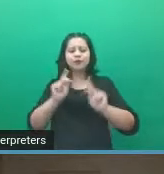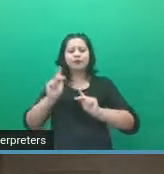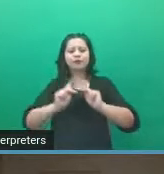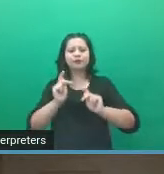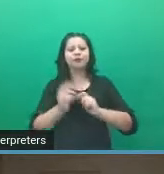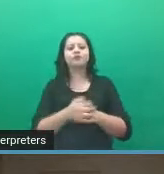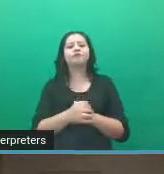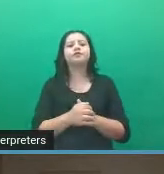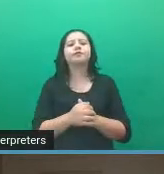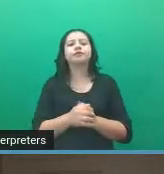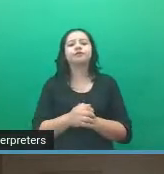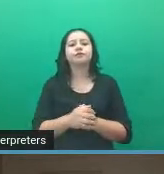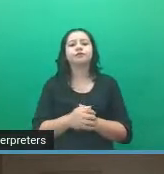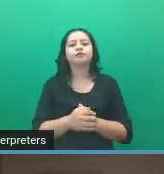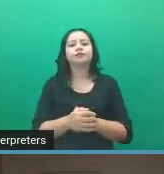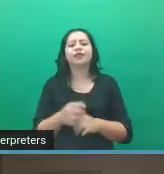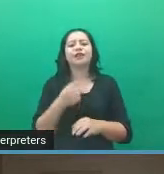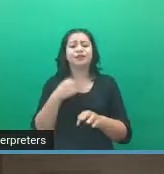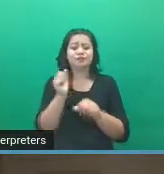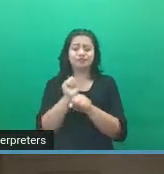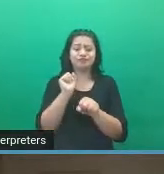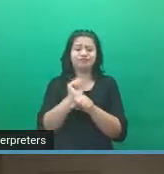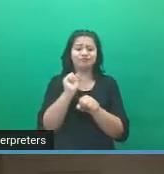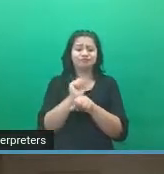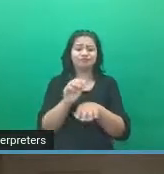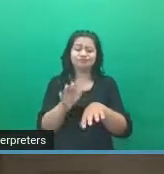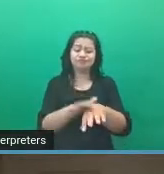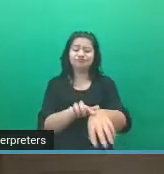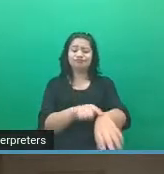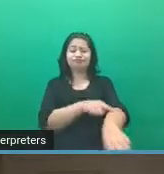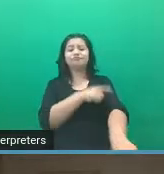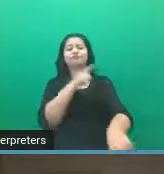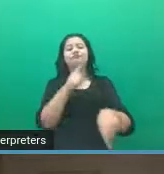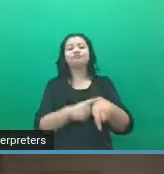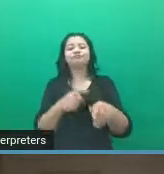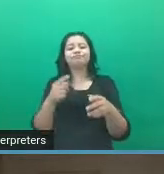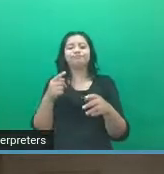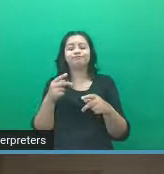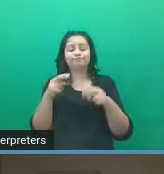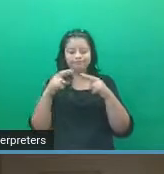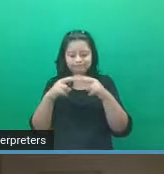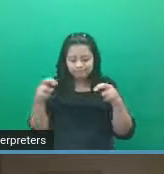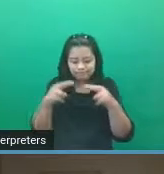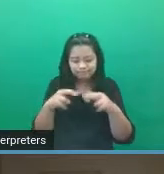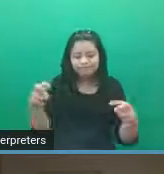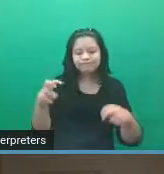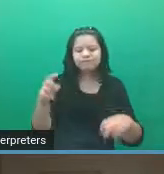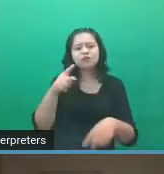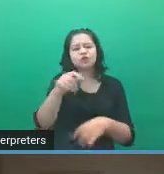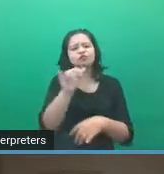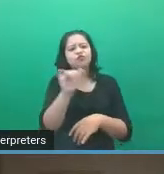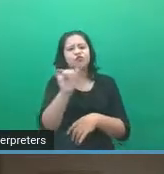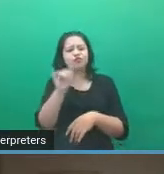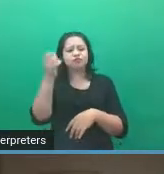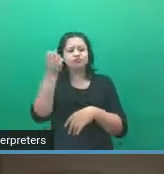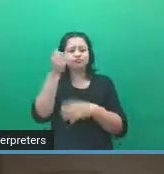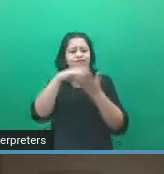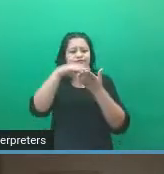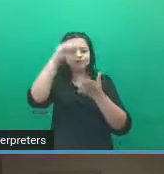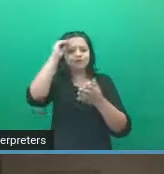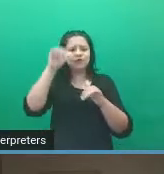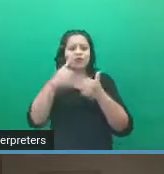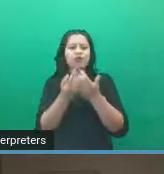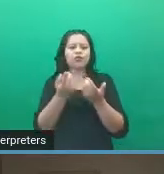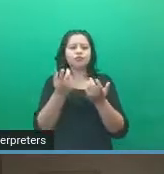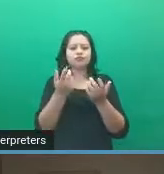century. Although I've been working in this way for a long time as a researcher and professional development provider, you too can learn to increase engagement